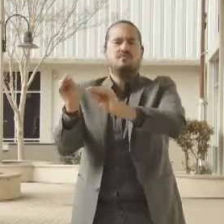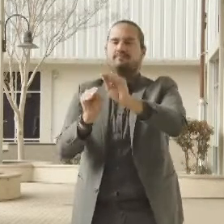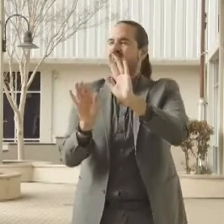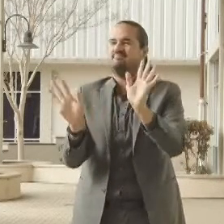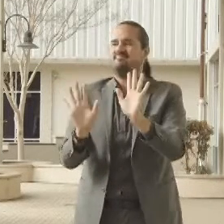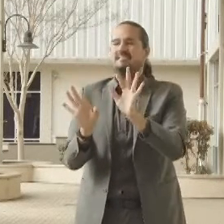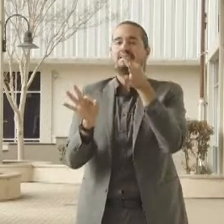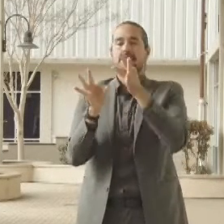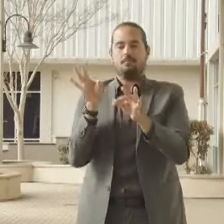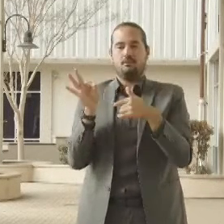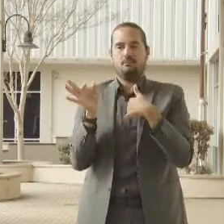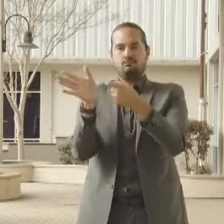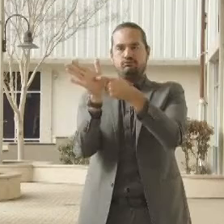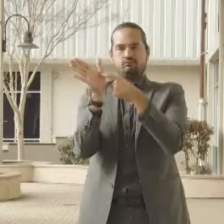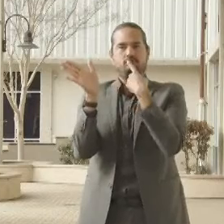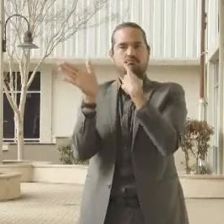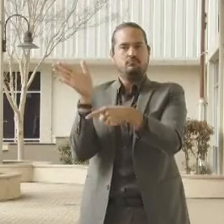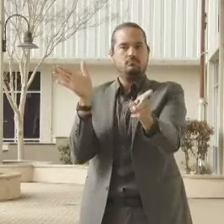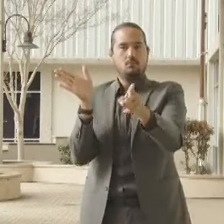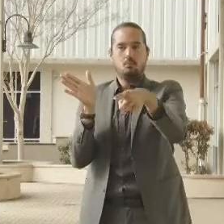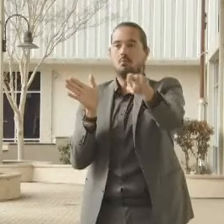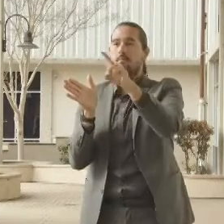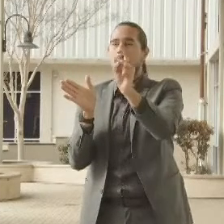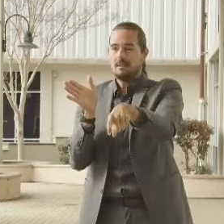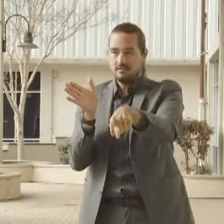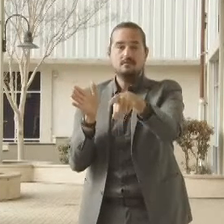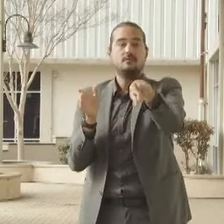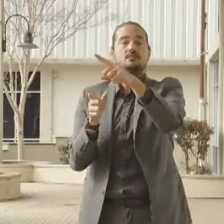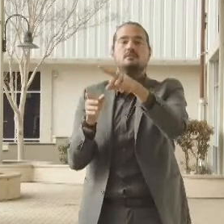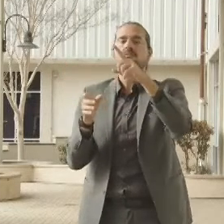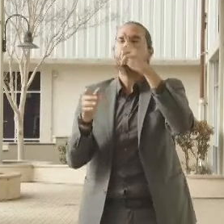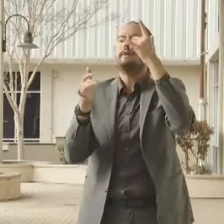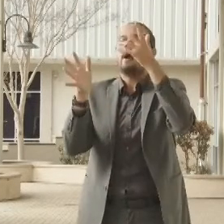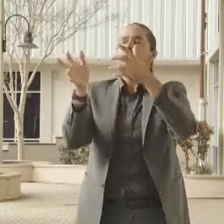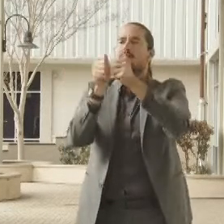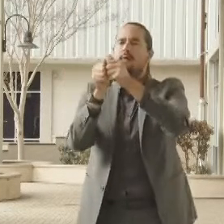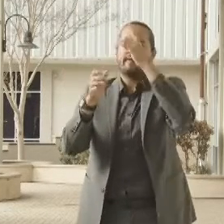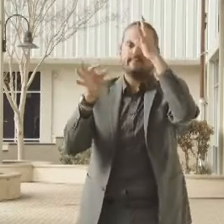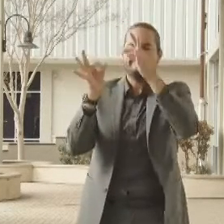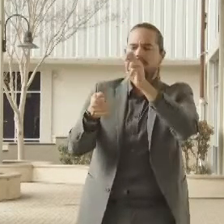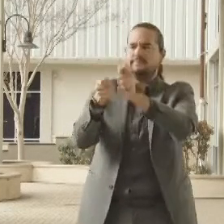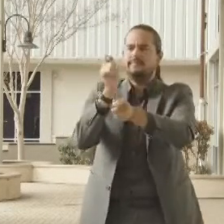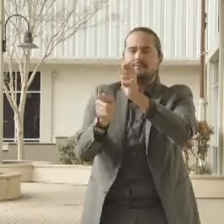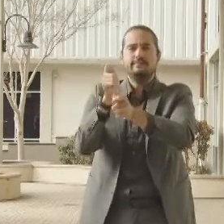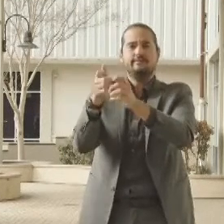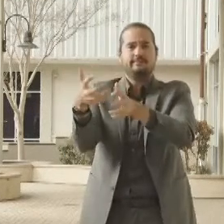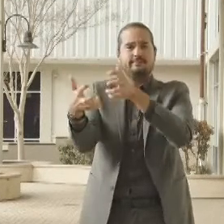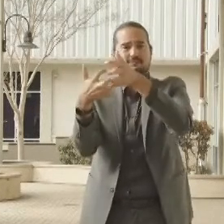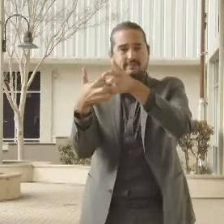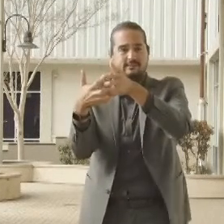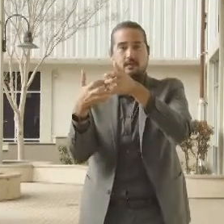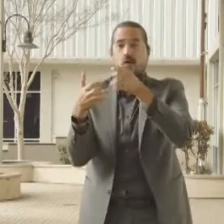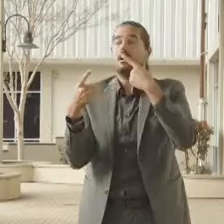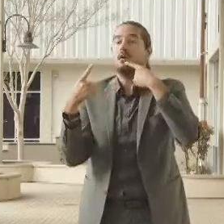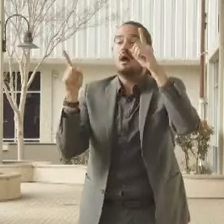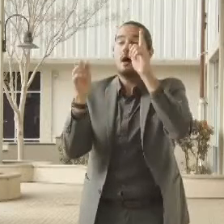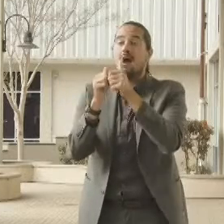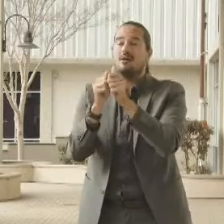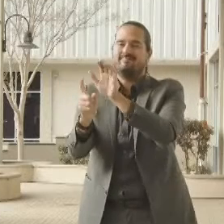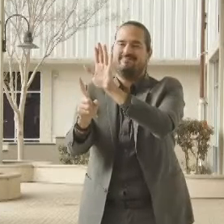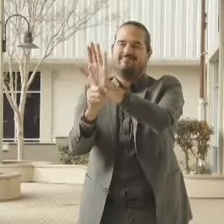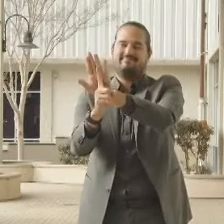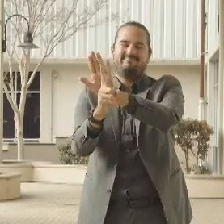people working in these roles be up to date on their vaccination. How that is achieved within the context